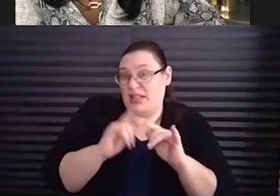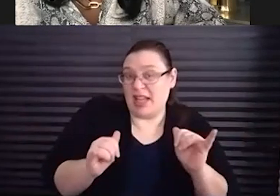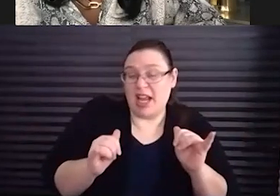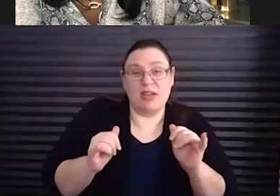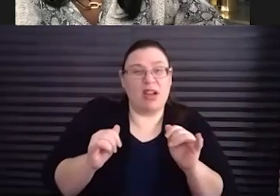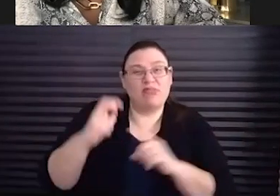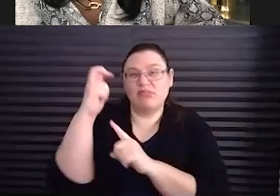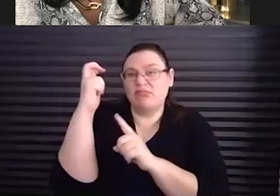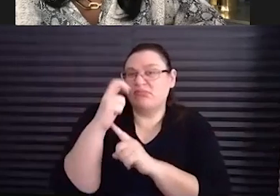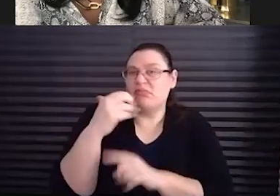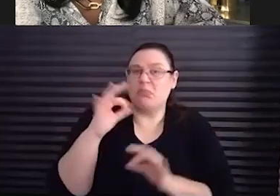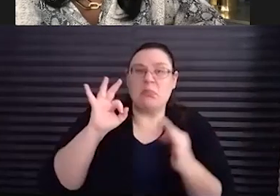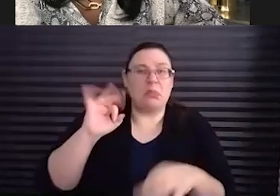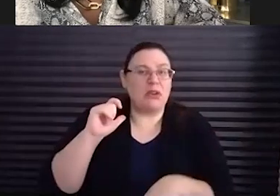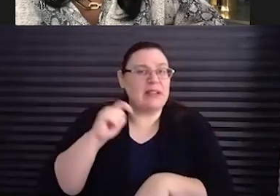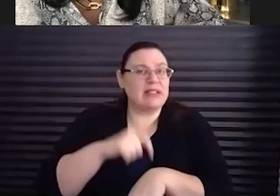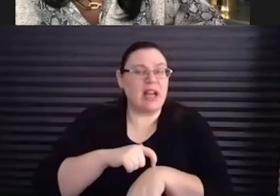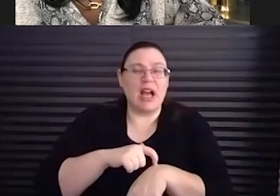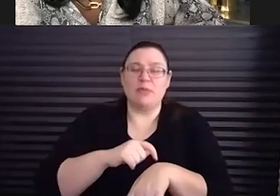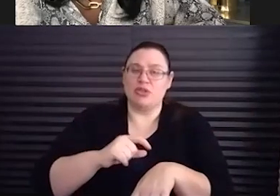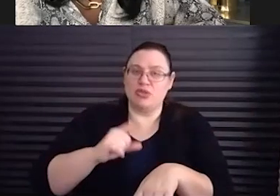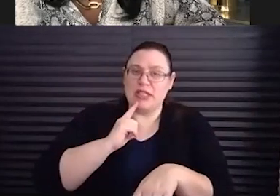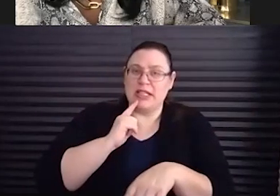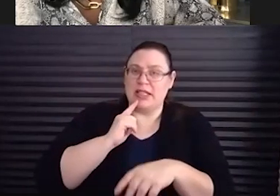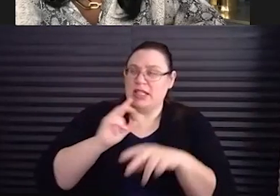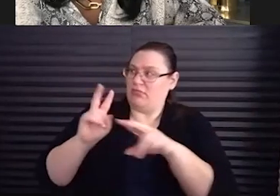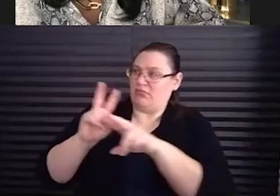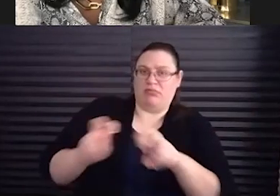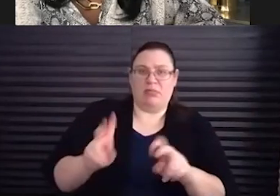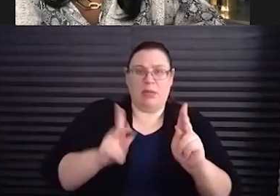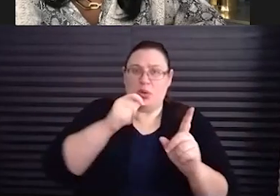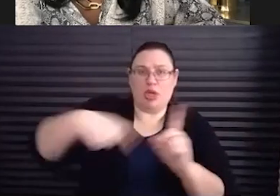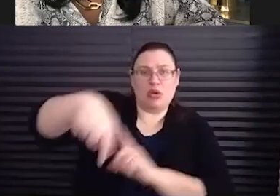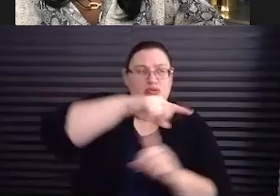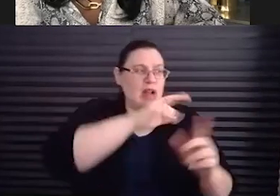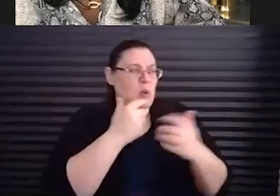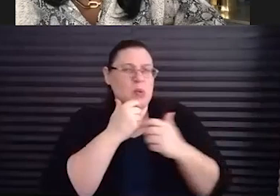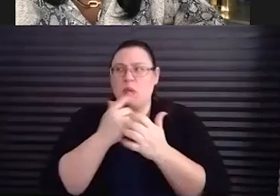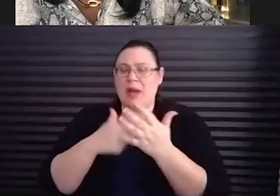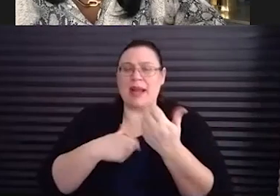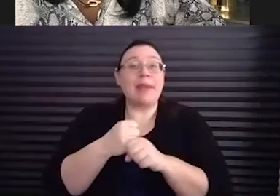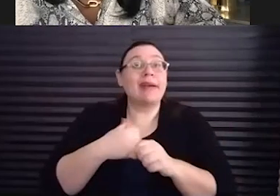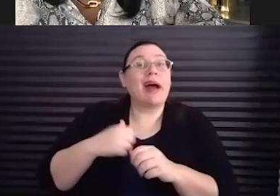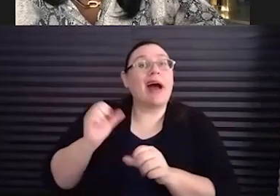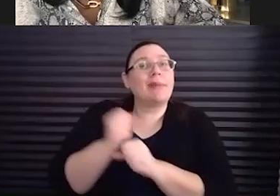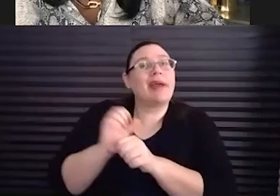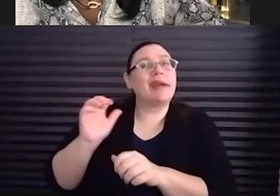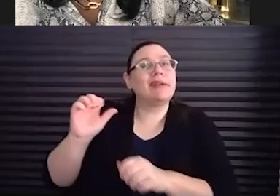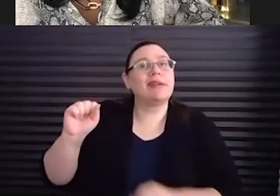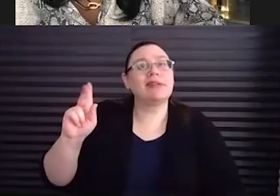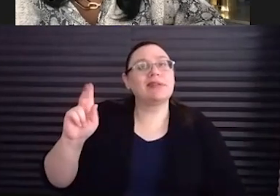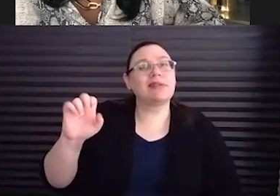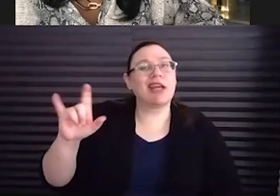you know, just kind of take stock with the people that are around you, and what can you create. I mean, even the sketches that I did prior, I was living